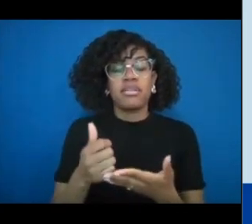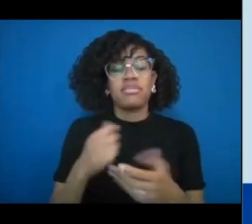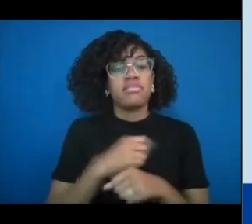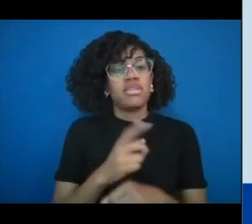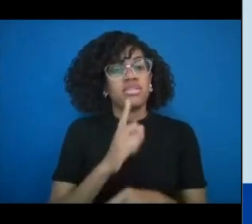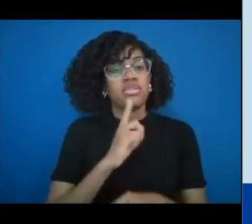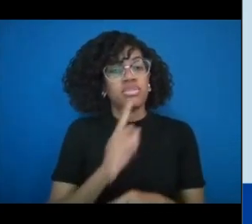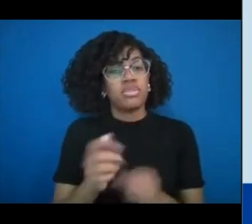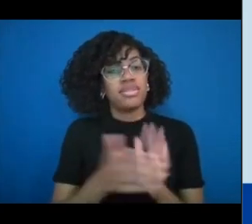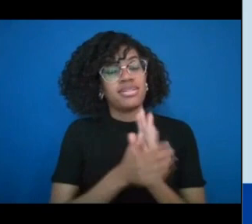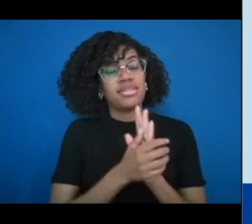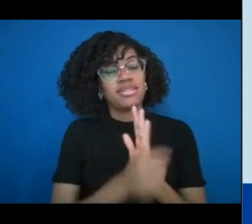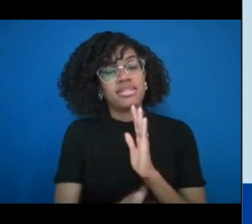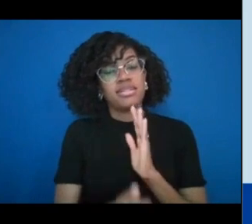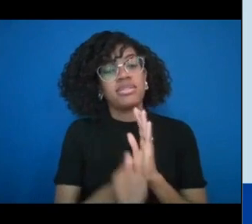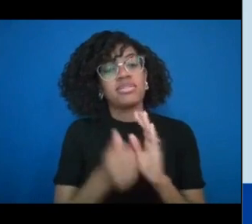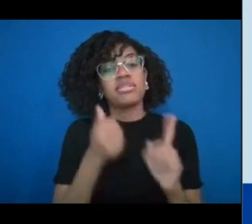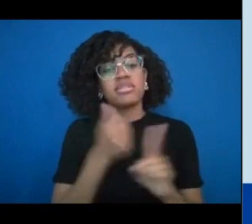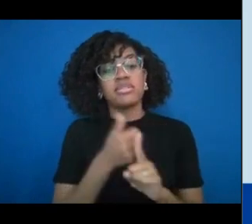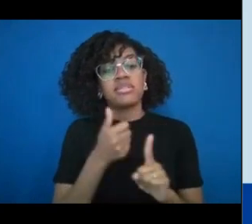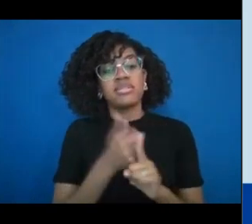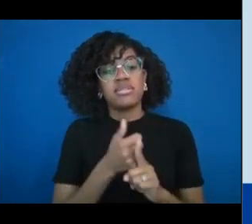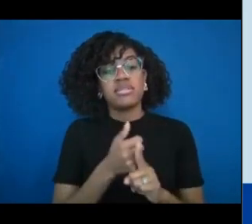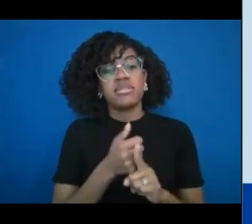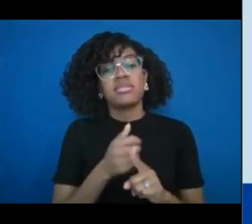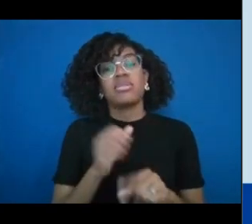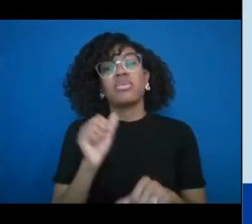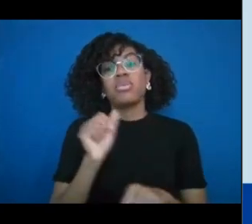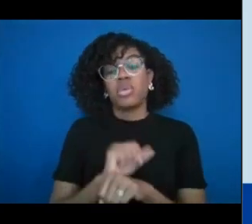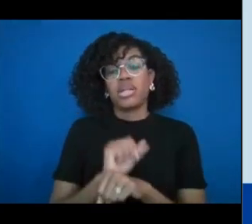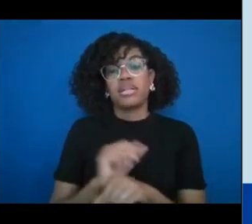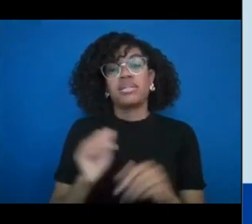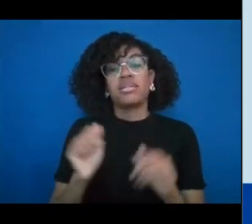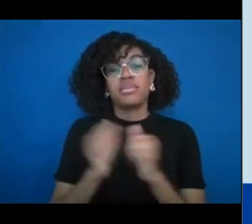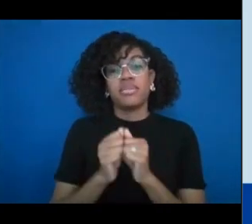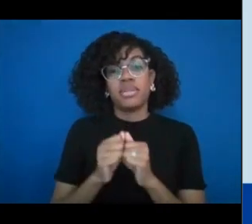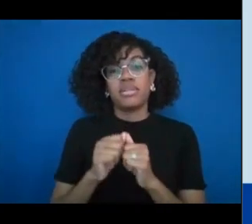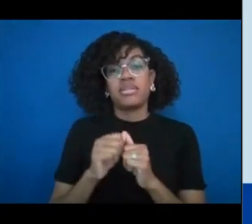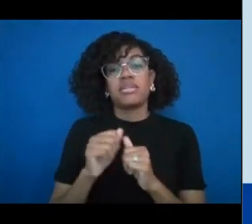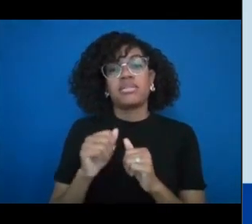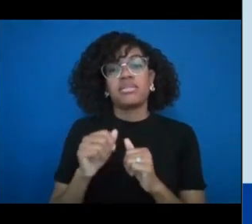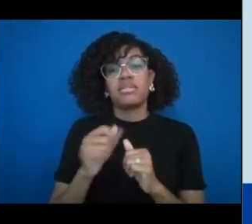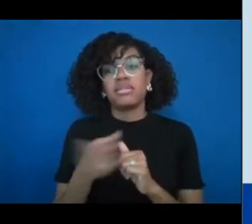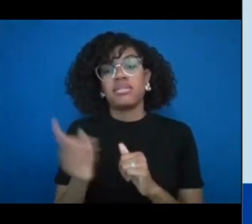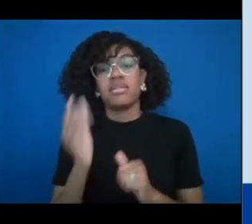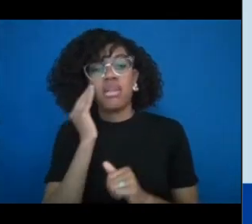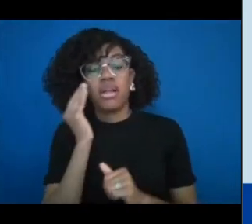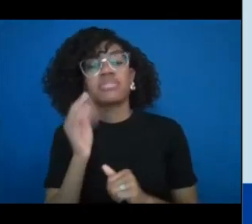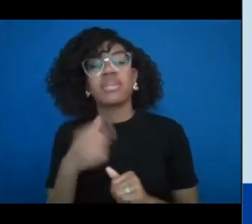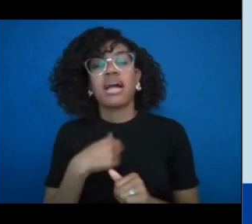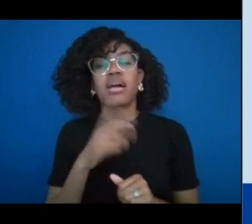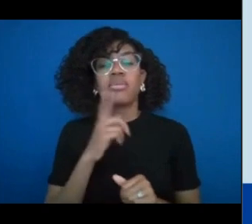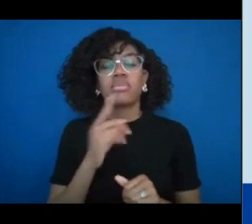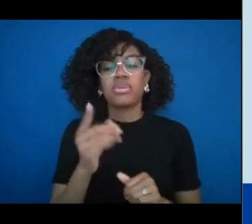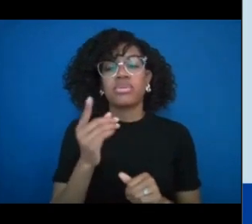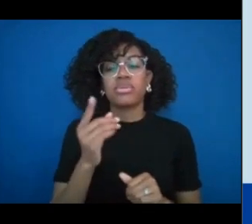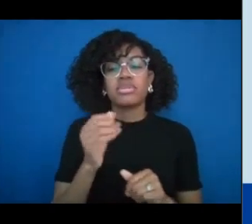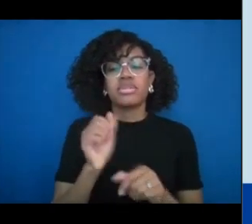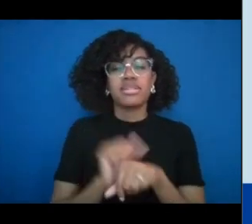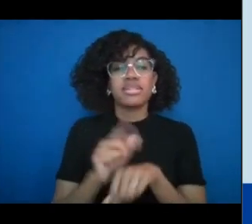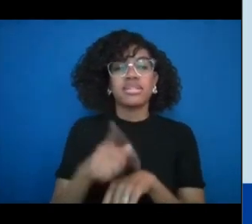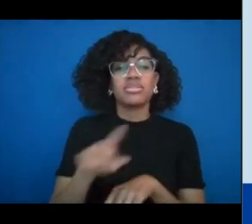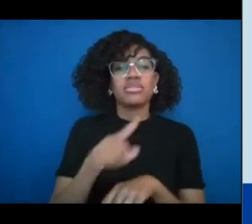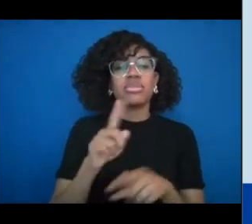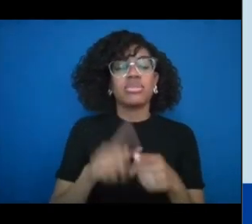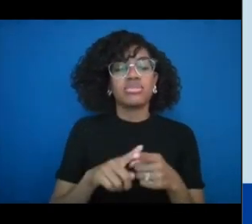the skills are working with client knowledge. And I'll point to the webinar that my colleague Frank